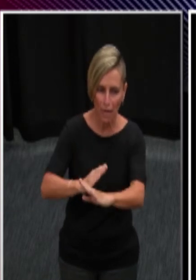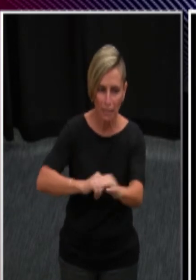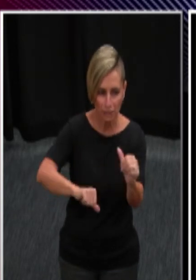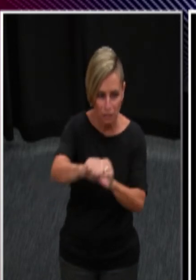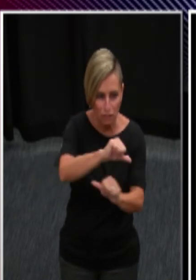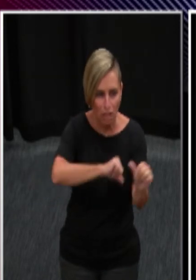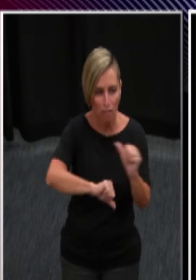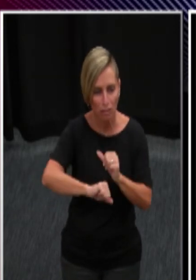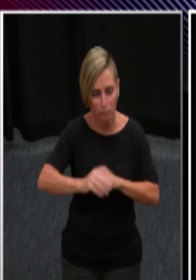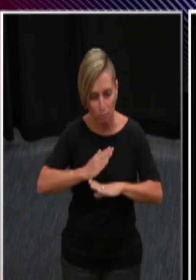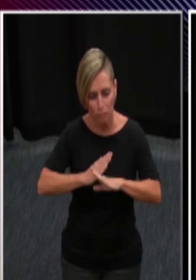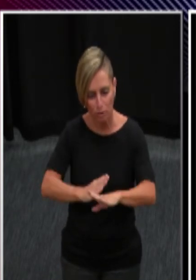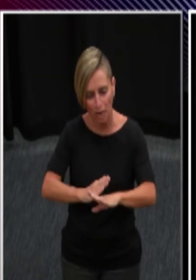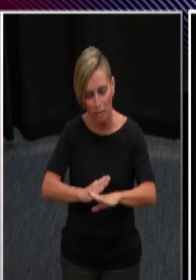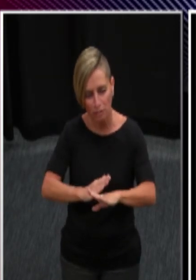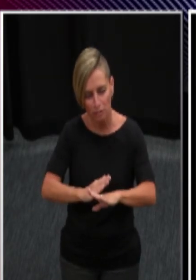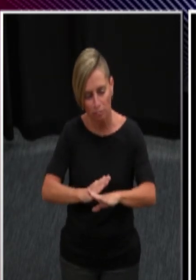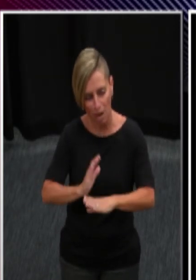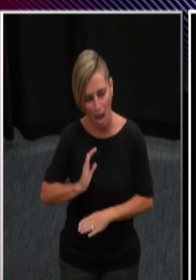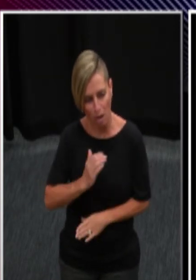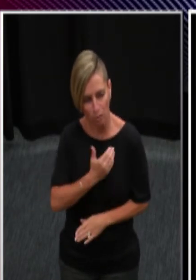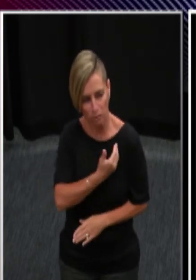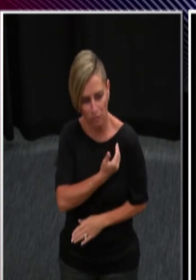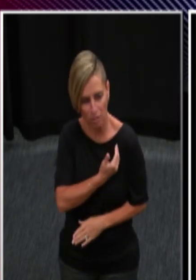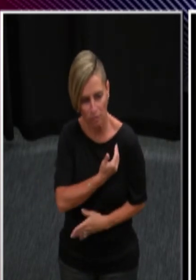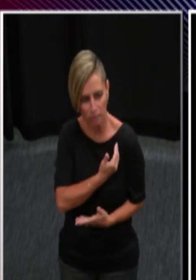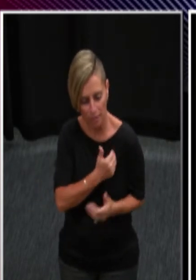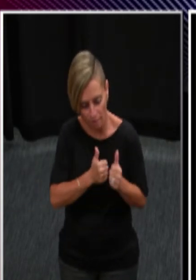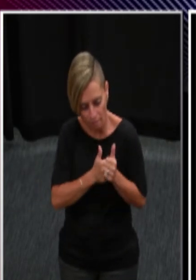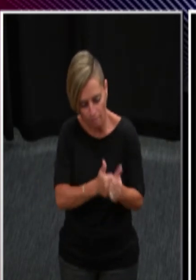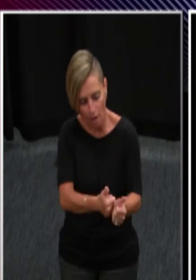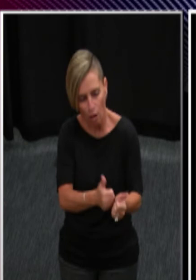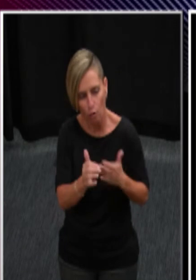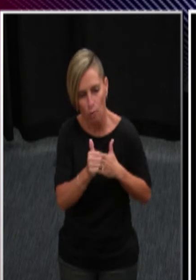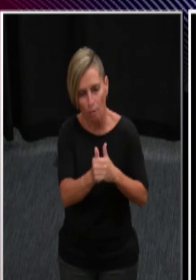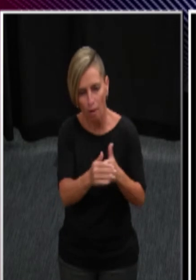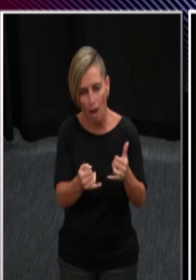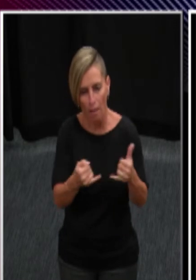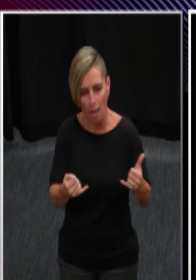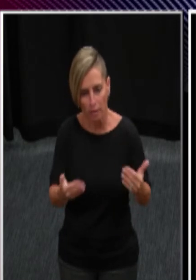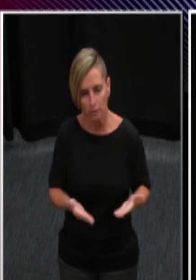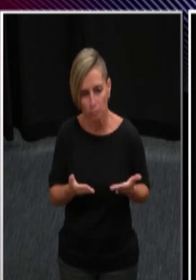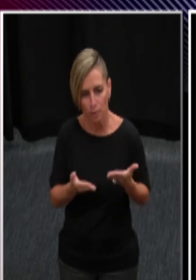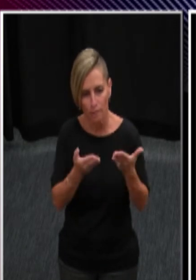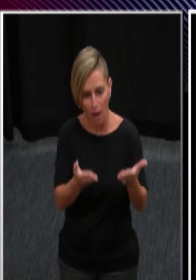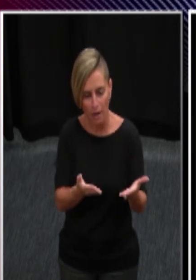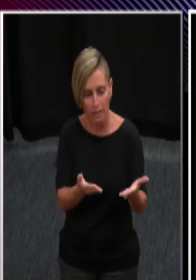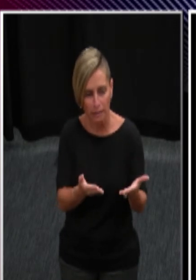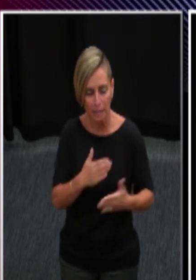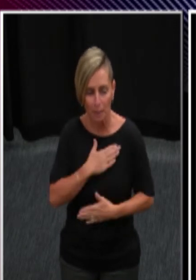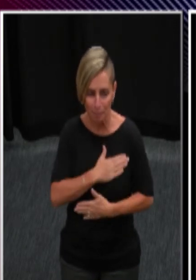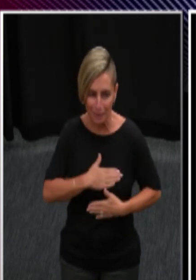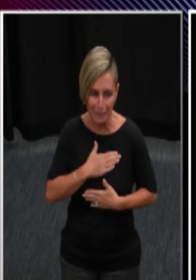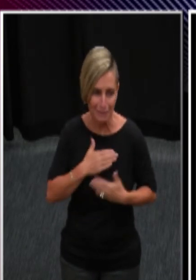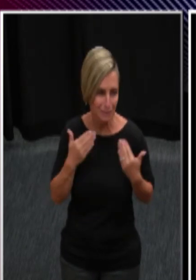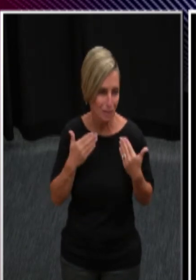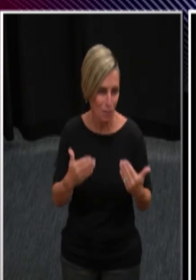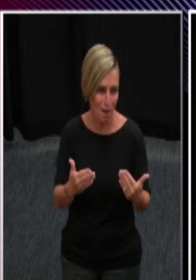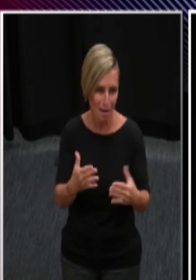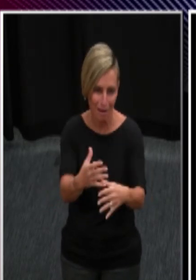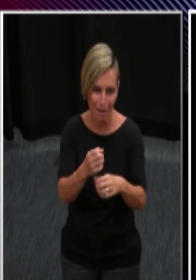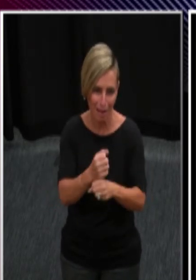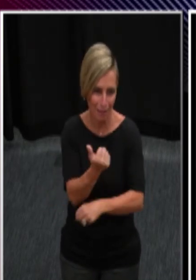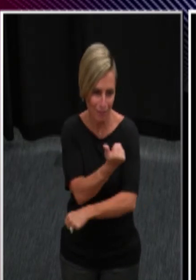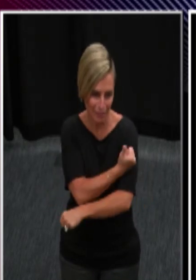and ourselves, and making sure that we're following the guidelines that have been provided, and please get vaccinated. It's Clint,